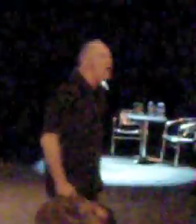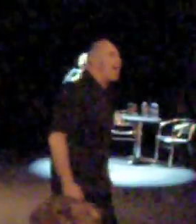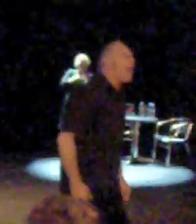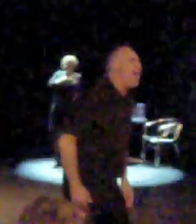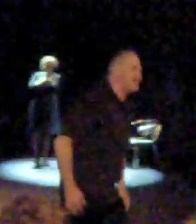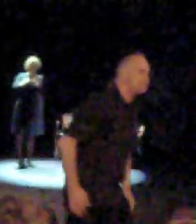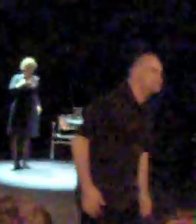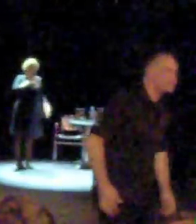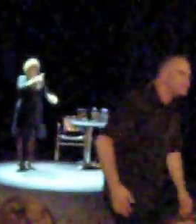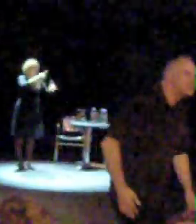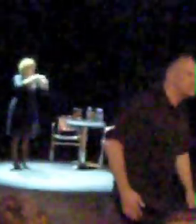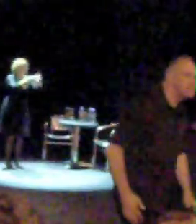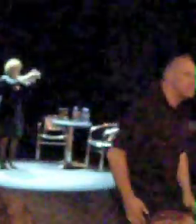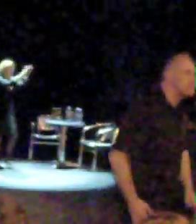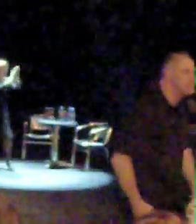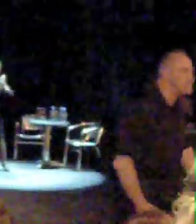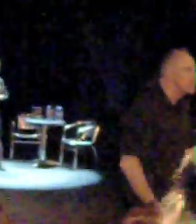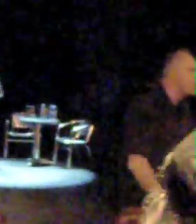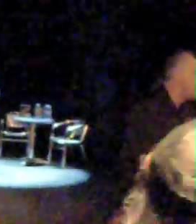When you ask,